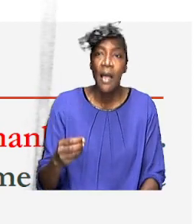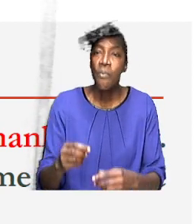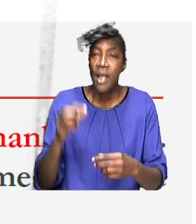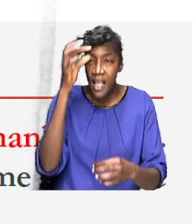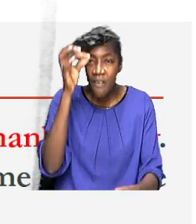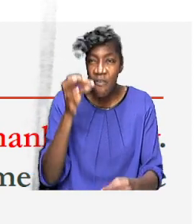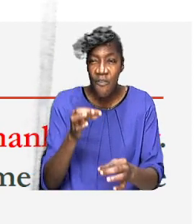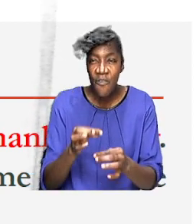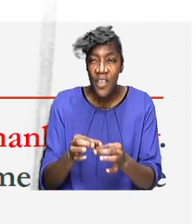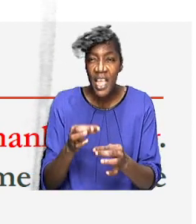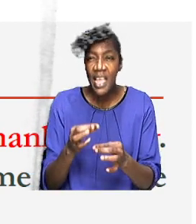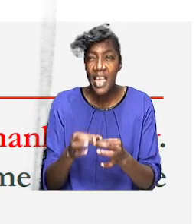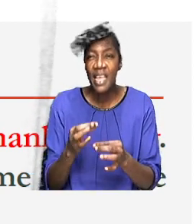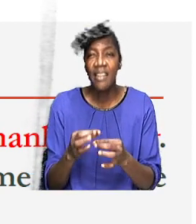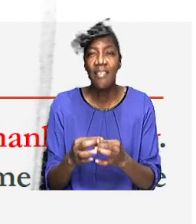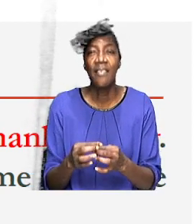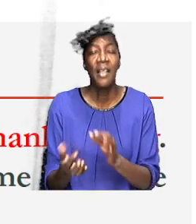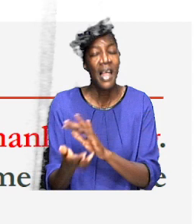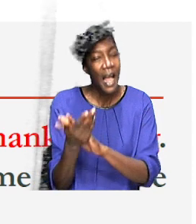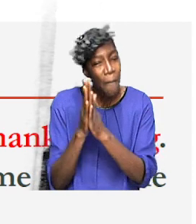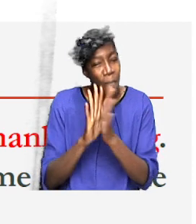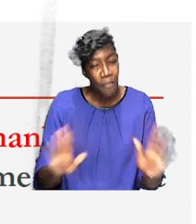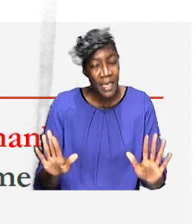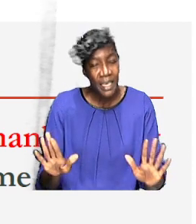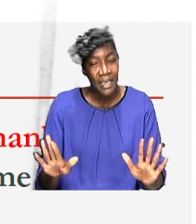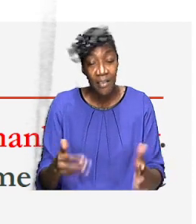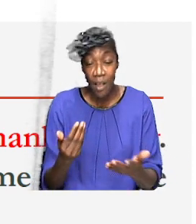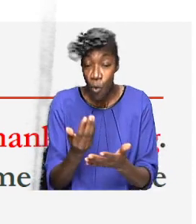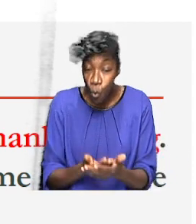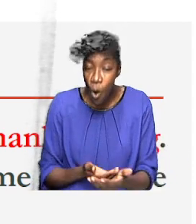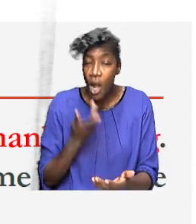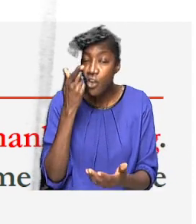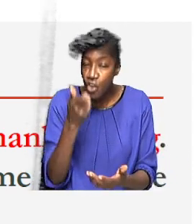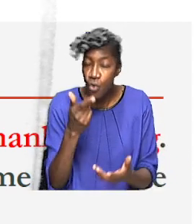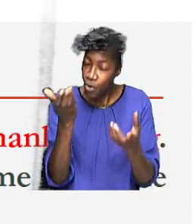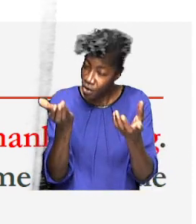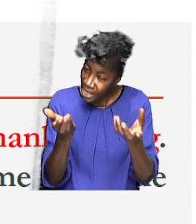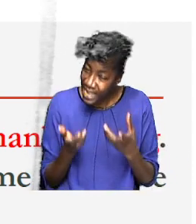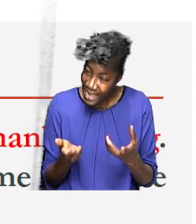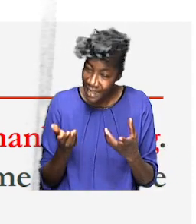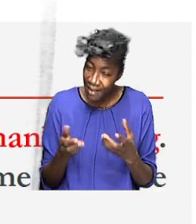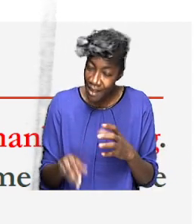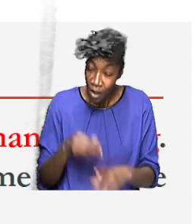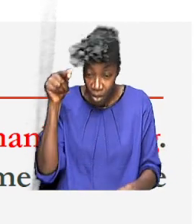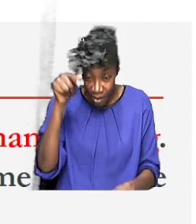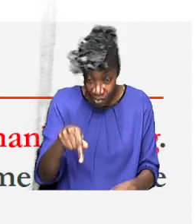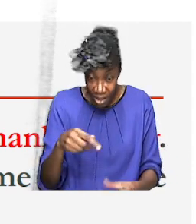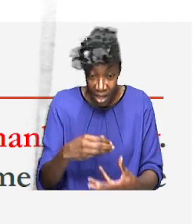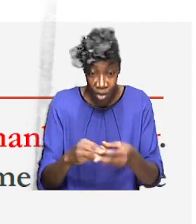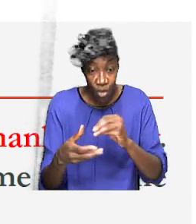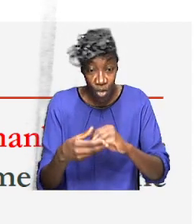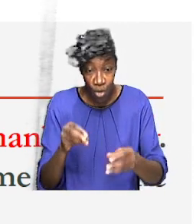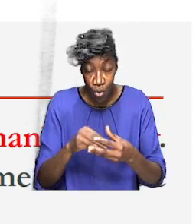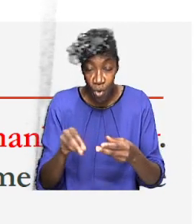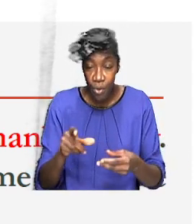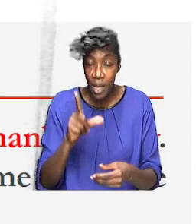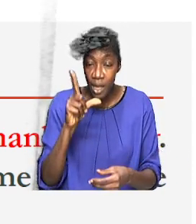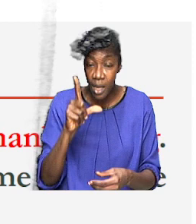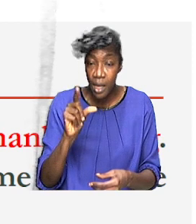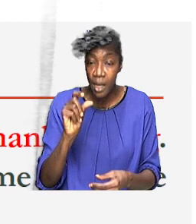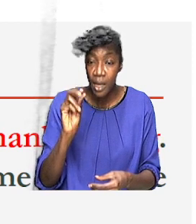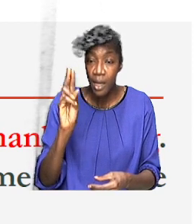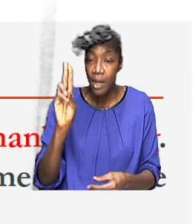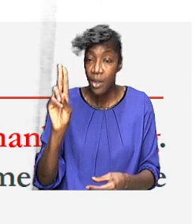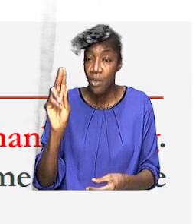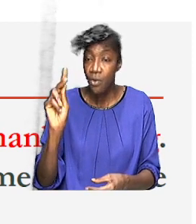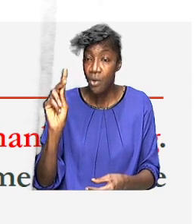and peace. Now, one of the lessons that I want us to get out of this story in Luke chapter 7, and I'm